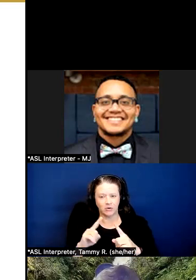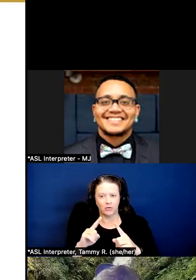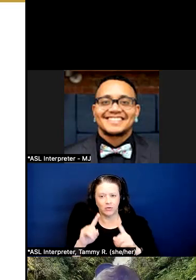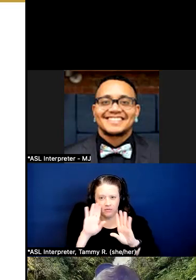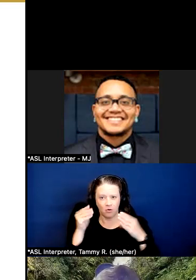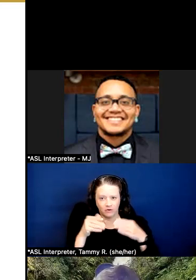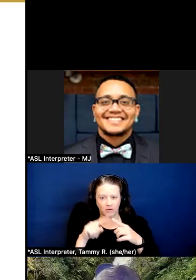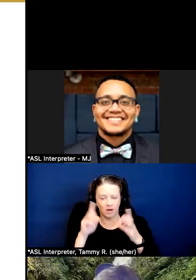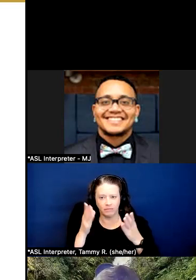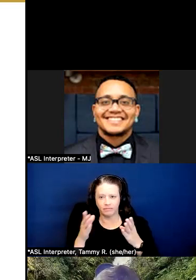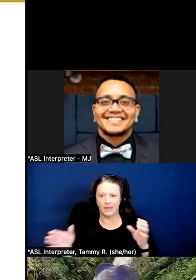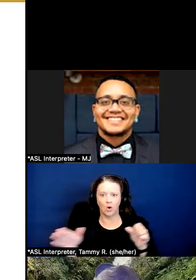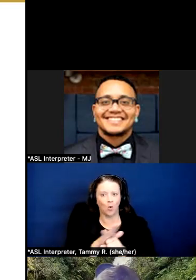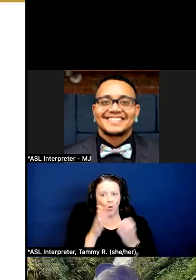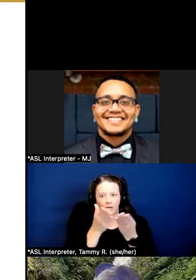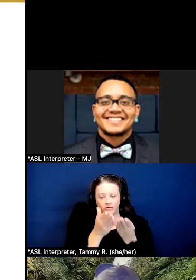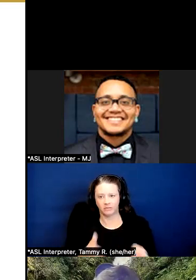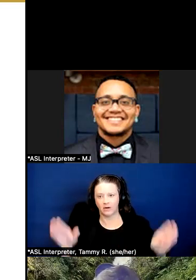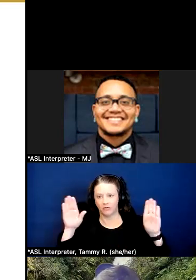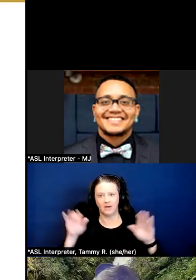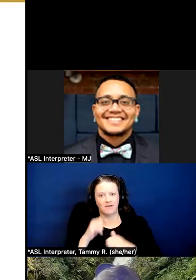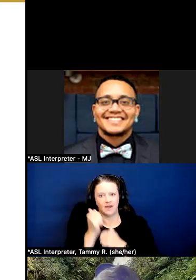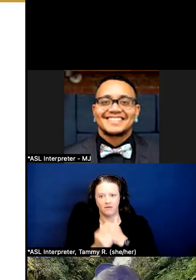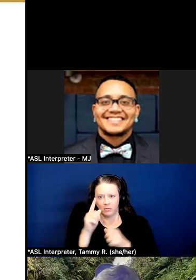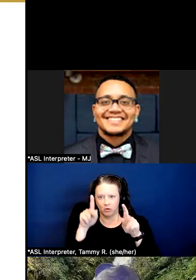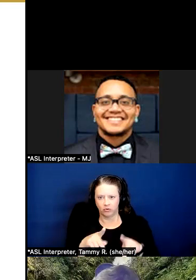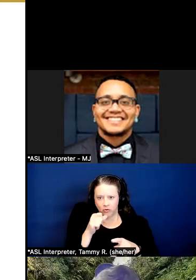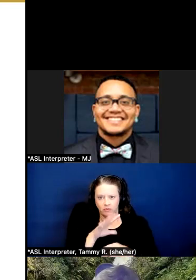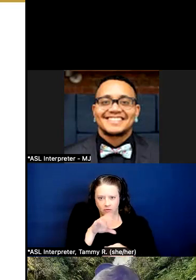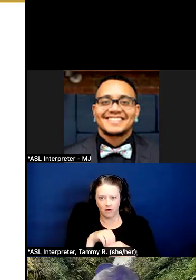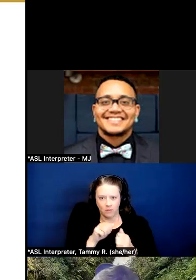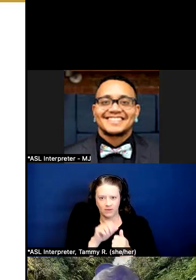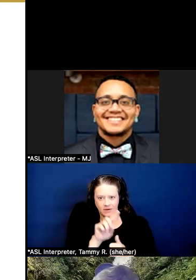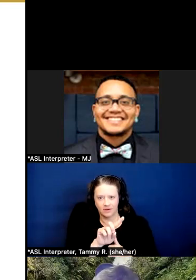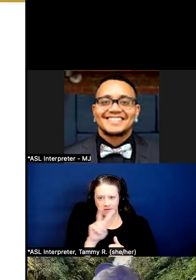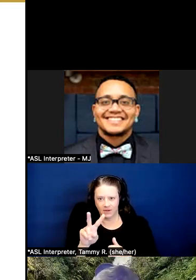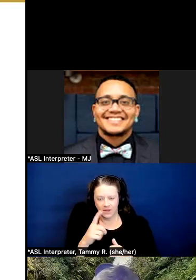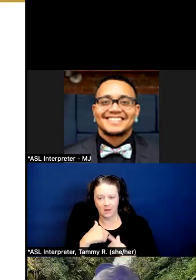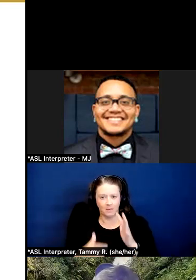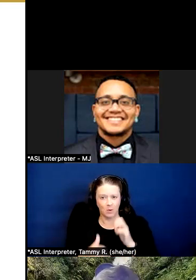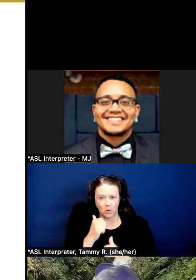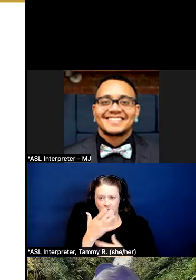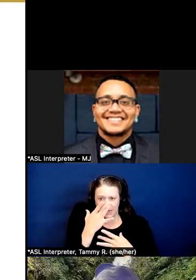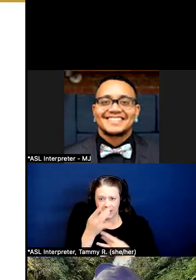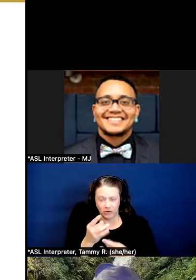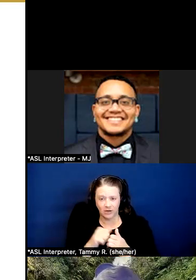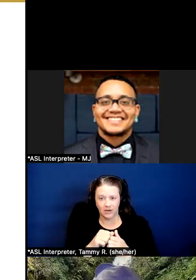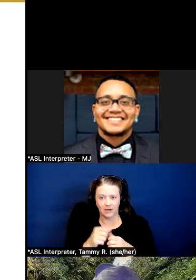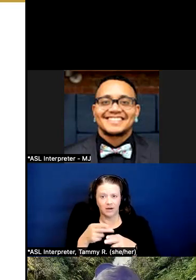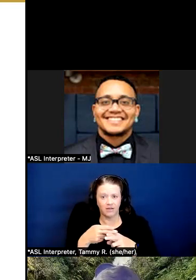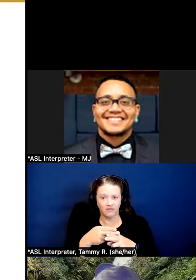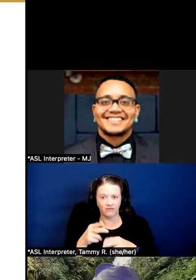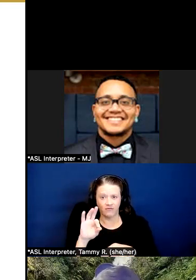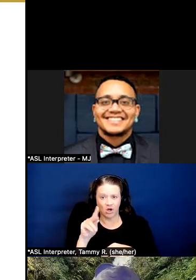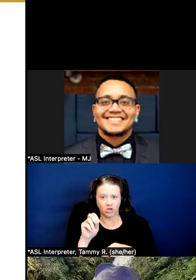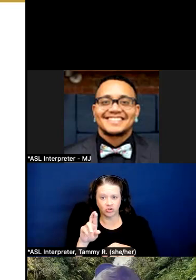entire spectrum of everyone that's DV. I was mostly interested in the foster care